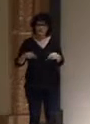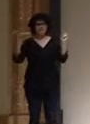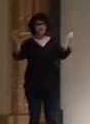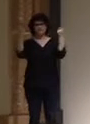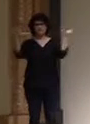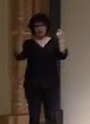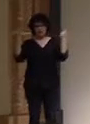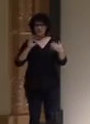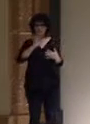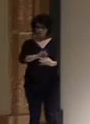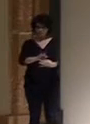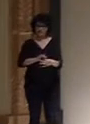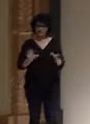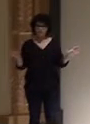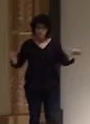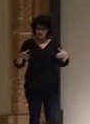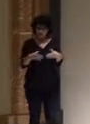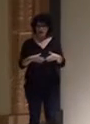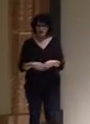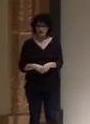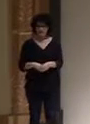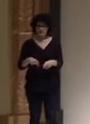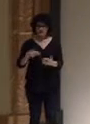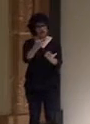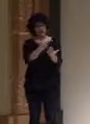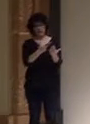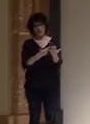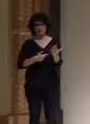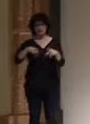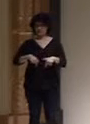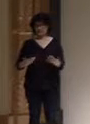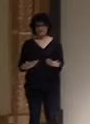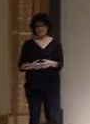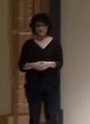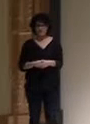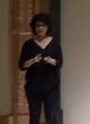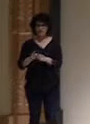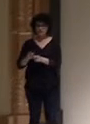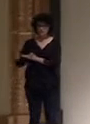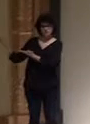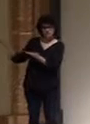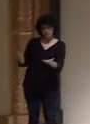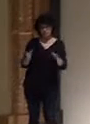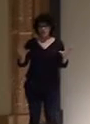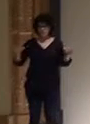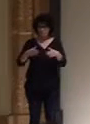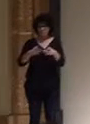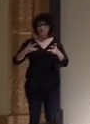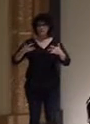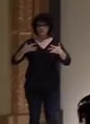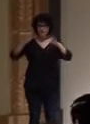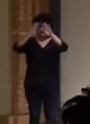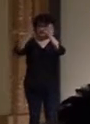with the presentation of 6 theater companies and 8 dance performances. I'm sure that it will